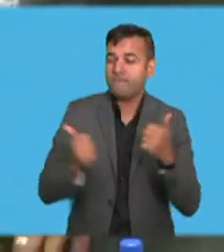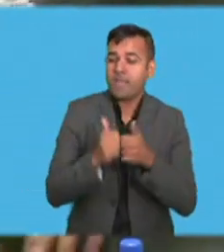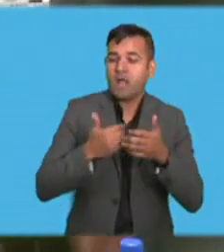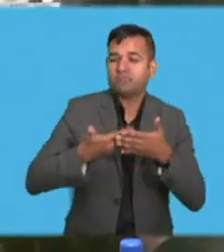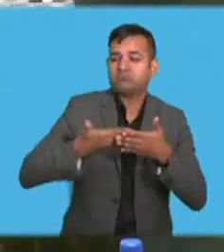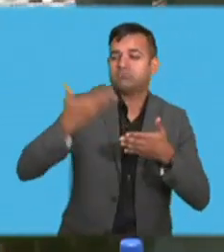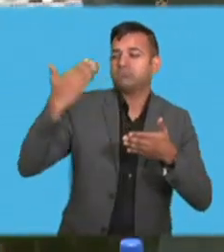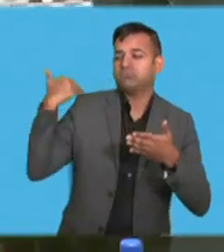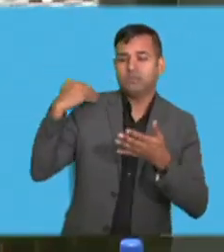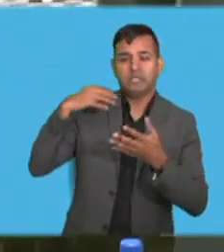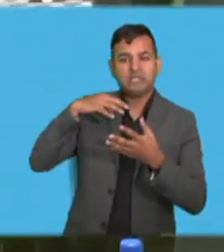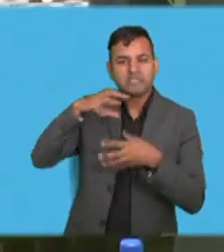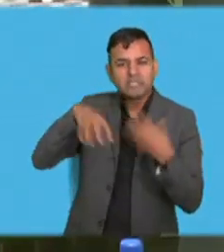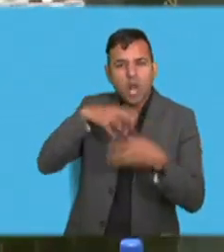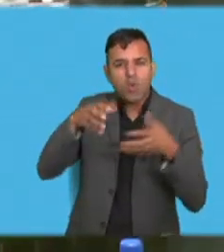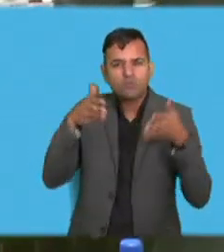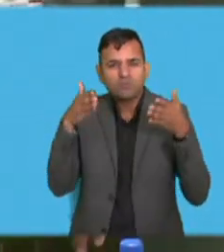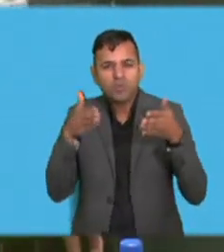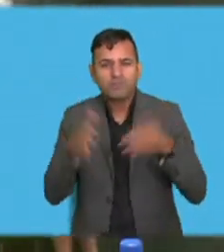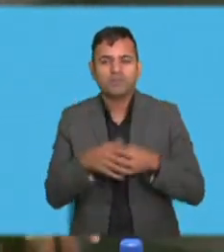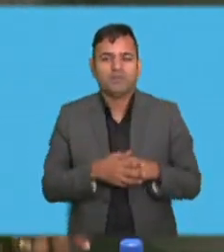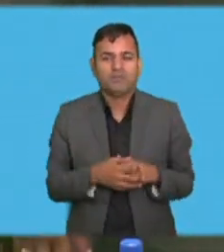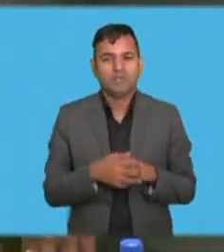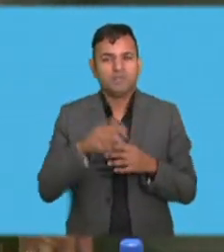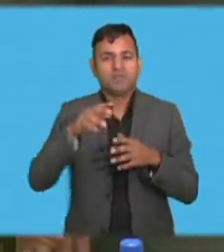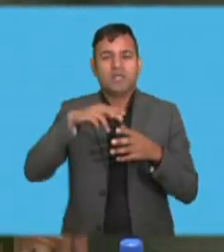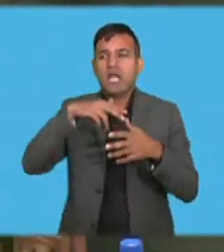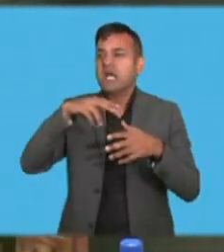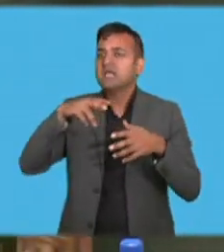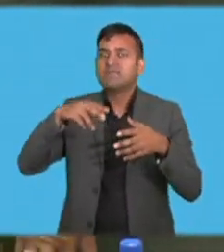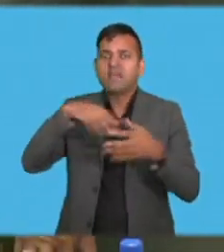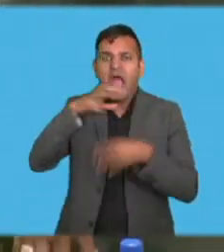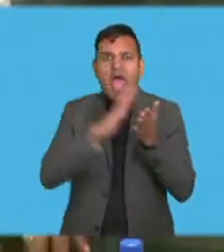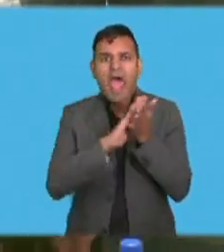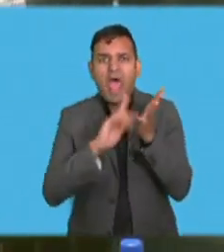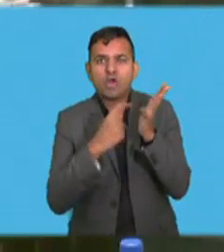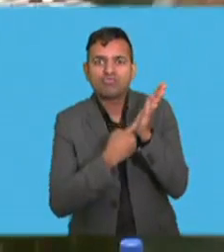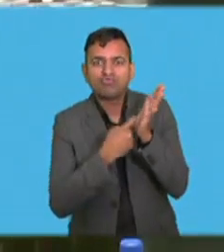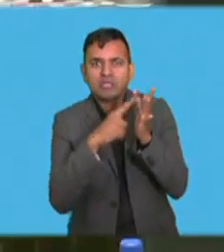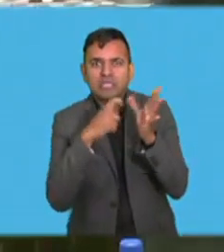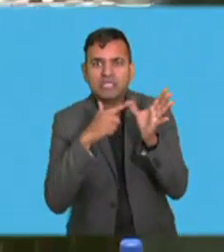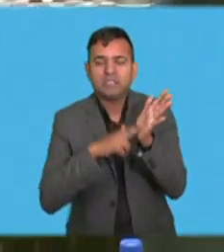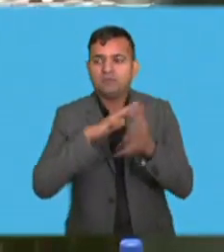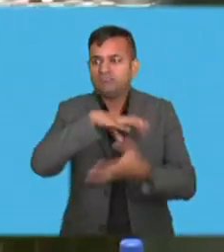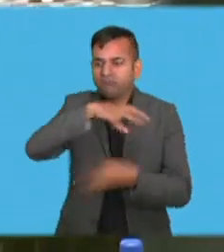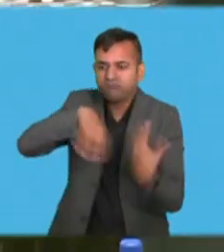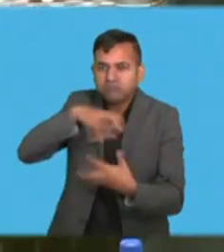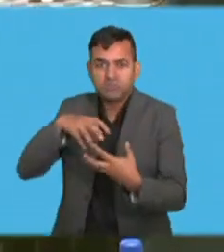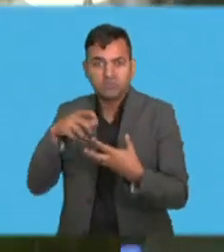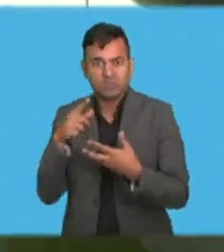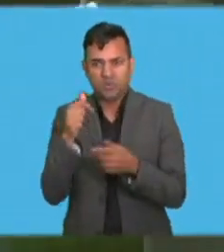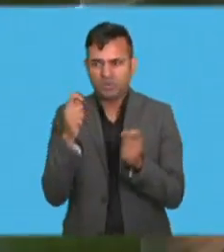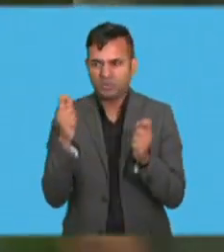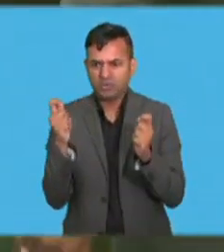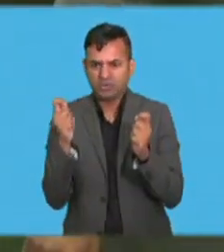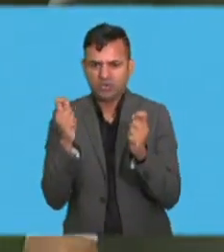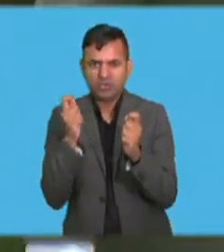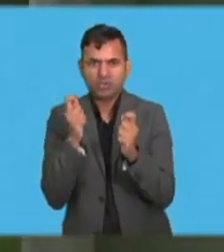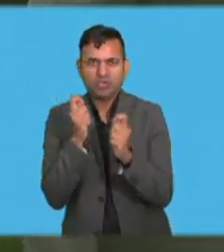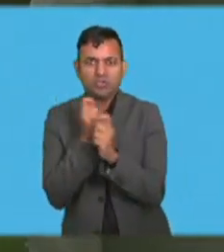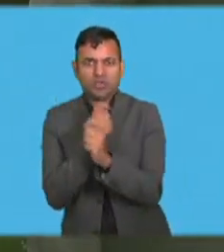and hurricanes. But with the changing weather pattern, something that this is not only for Fiji, but in most of